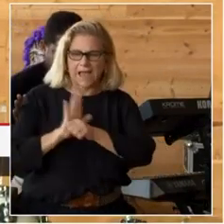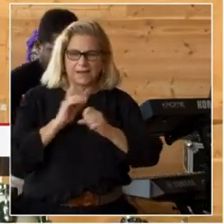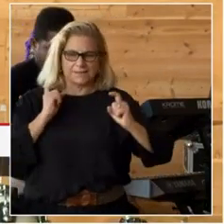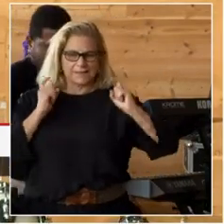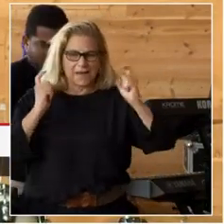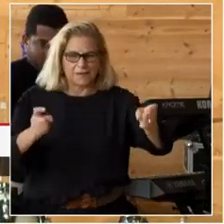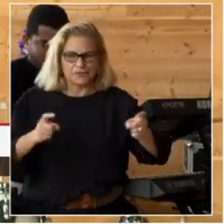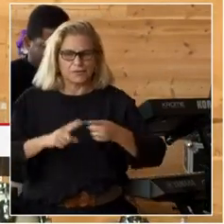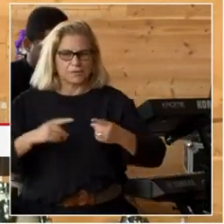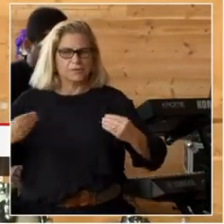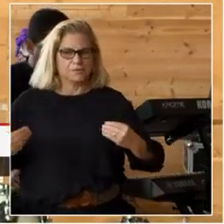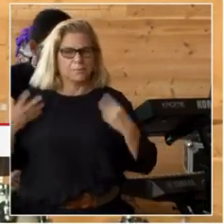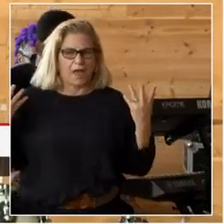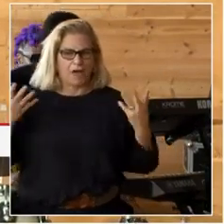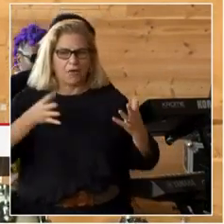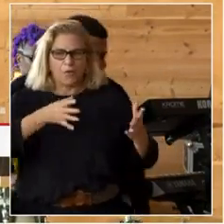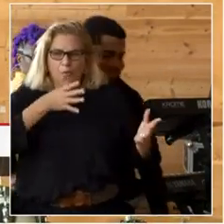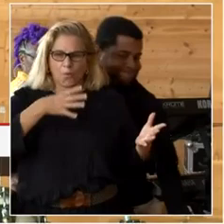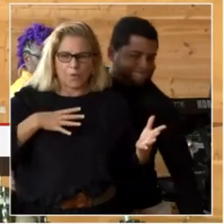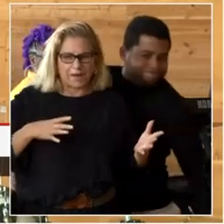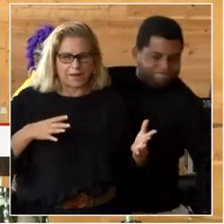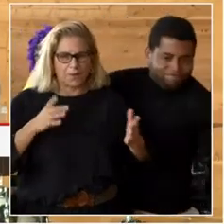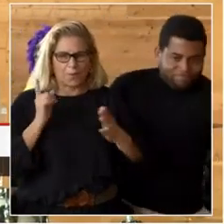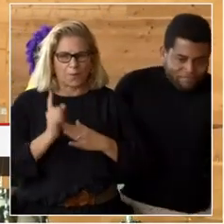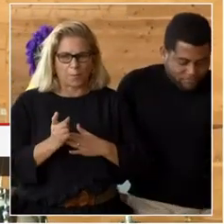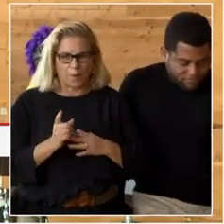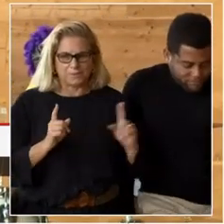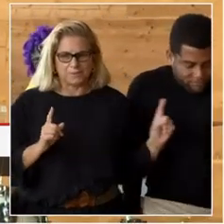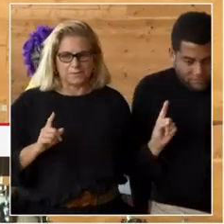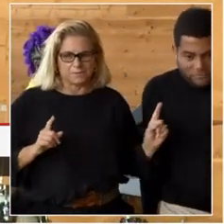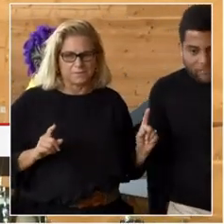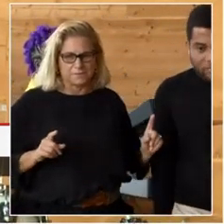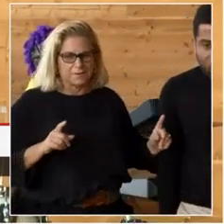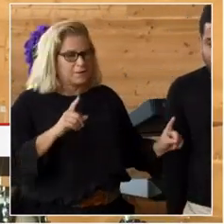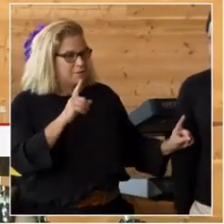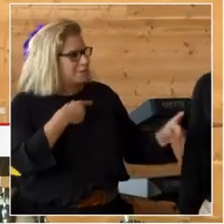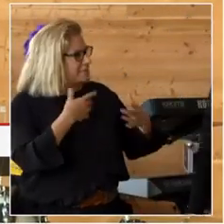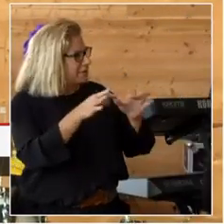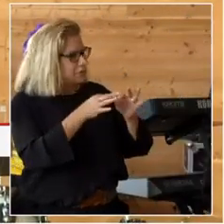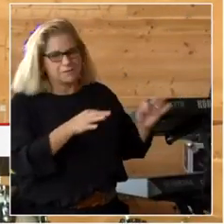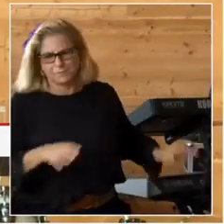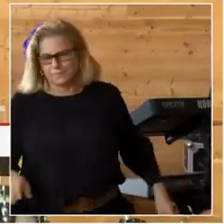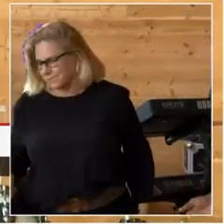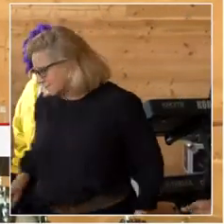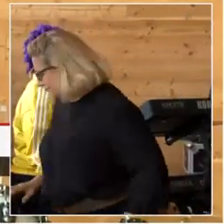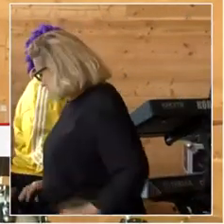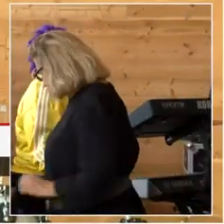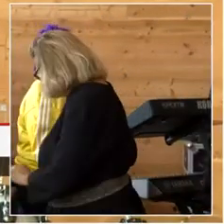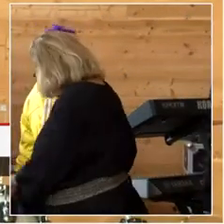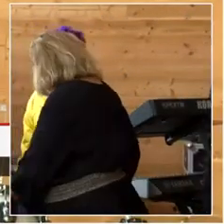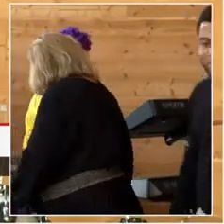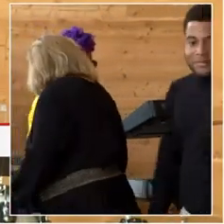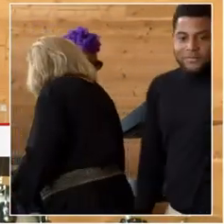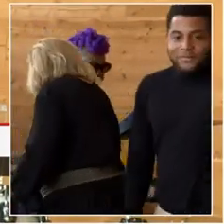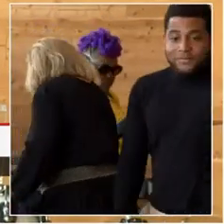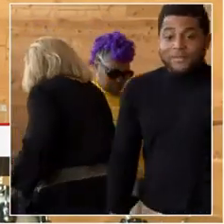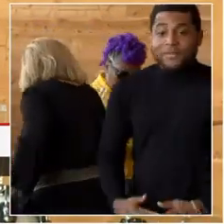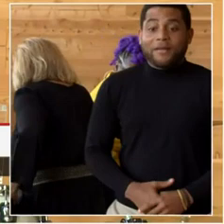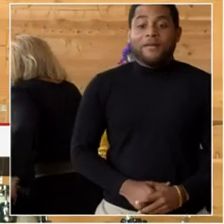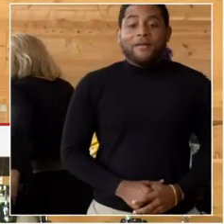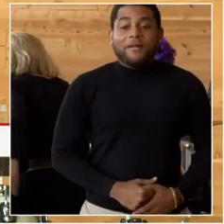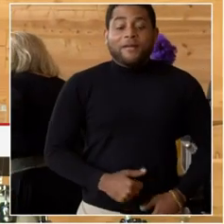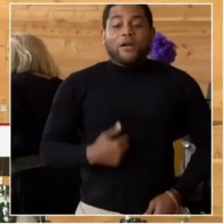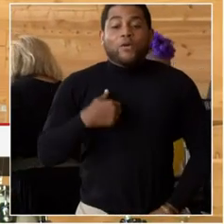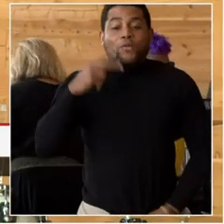women. And so in a moment, you're going to hear from from Beverly Bond, the CEO of Black